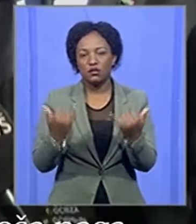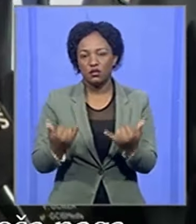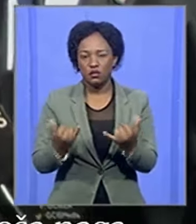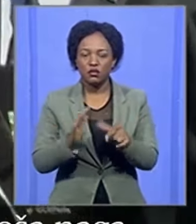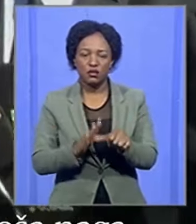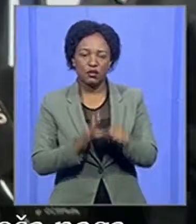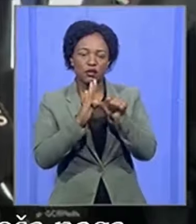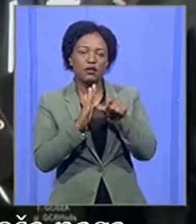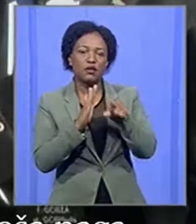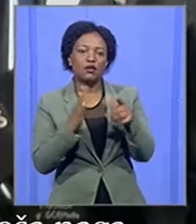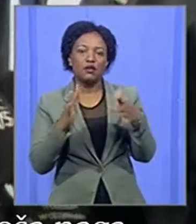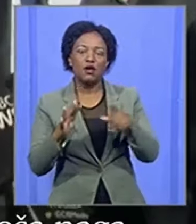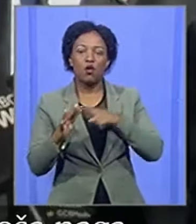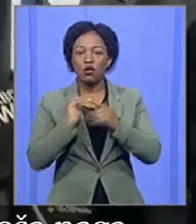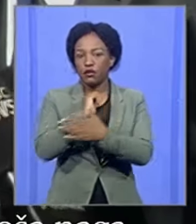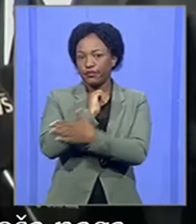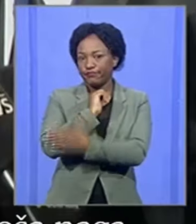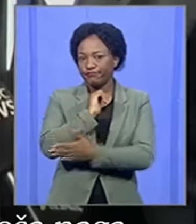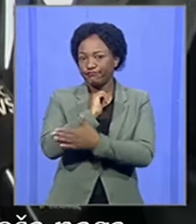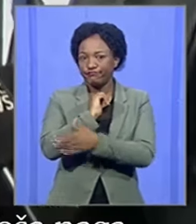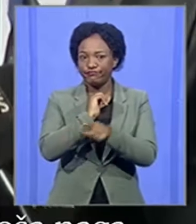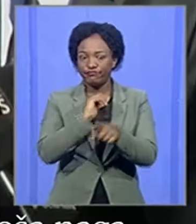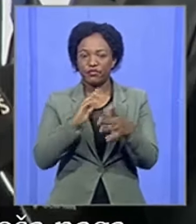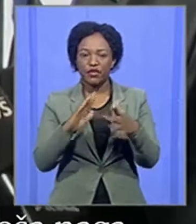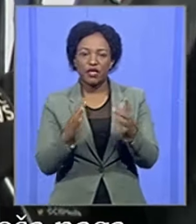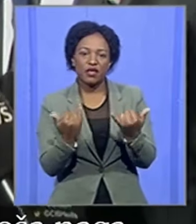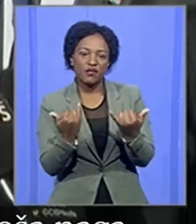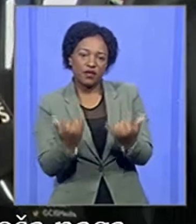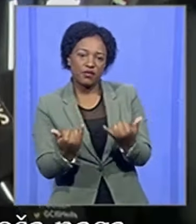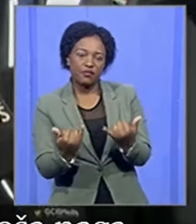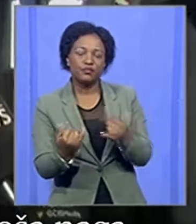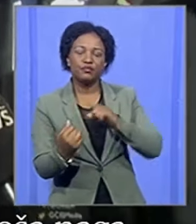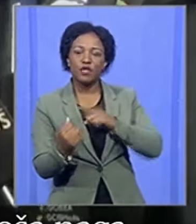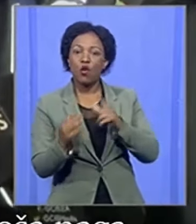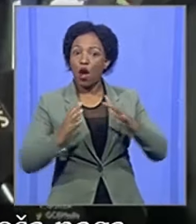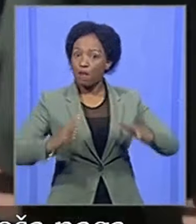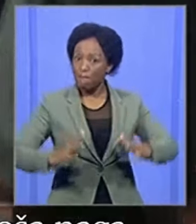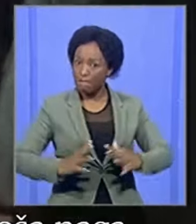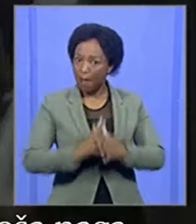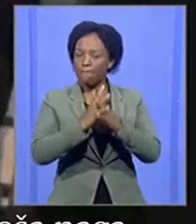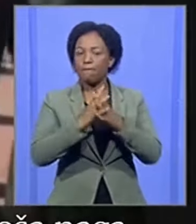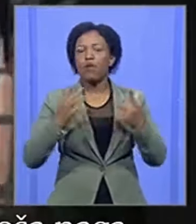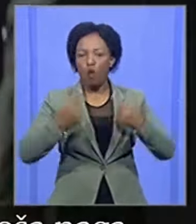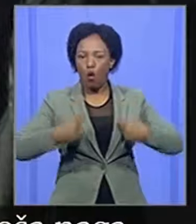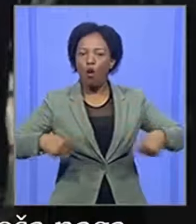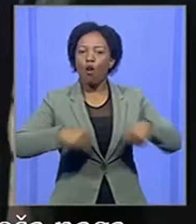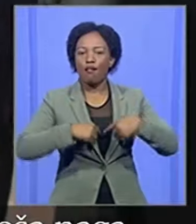the life of our country. It is that flag that unites all of us.